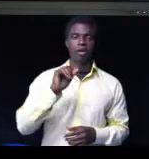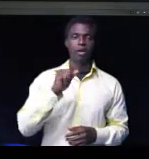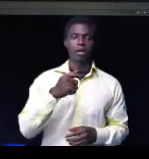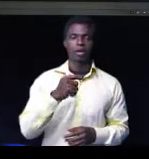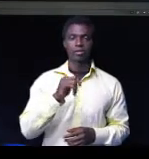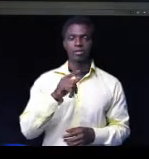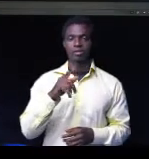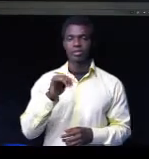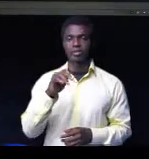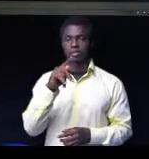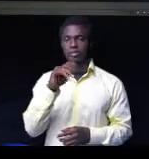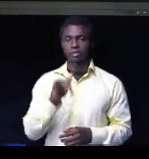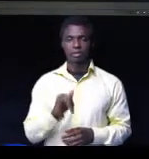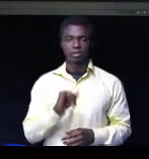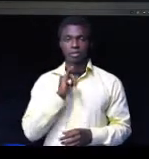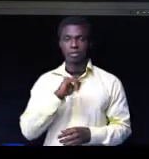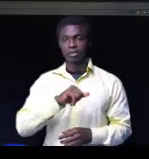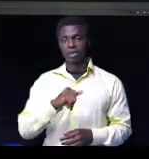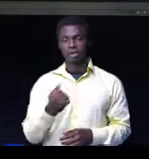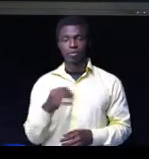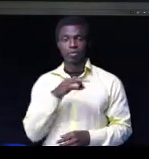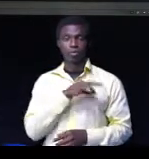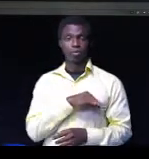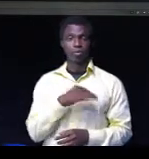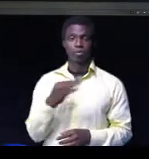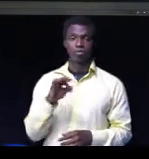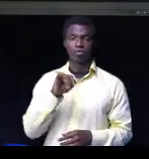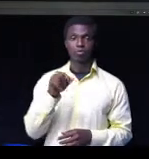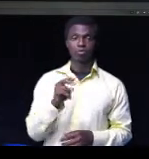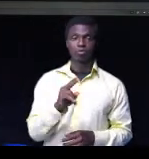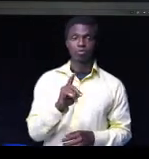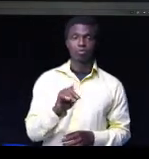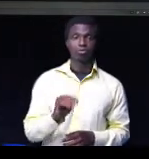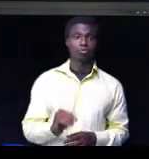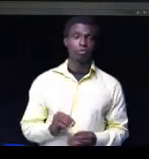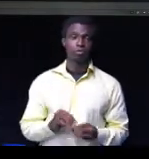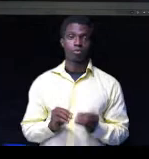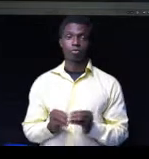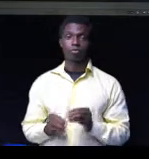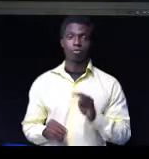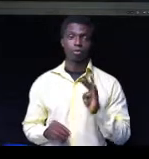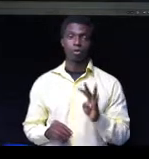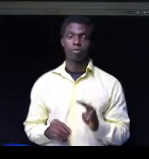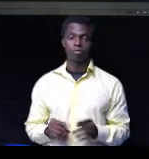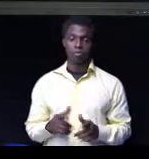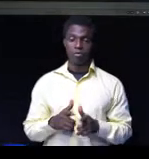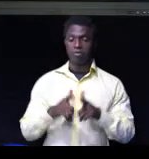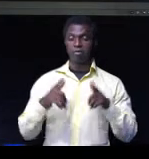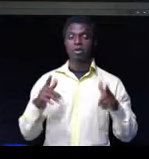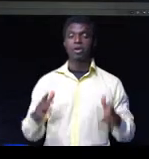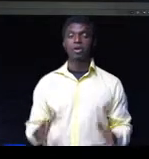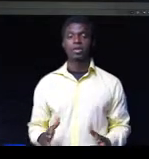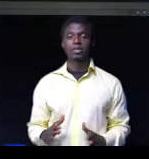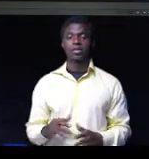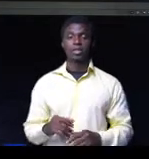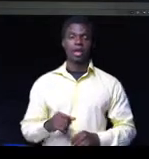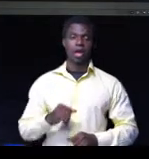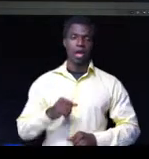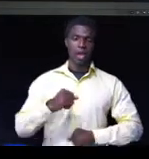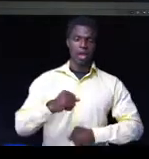agility. Increased speed and agility is another benefit of judo. 4 is